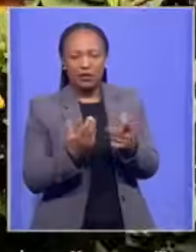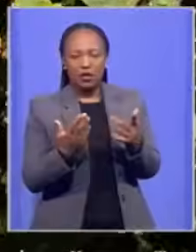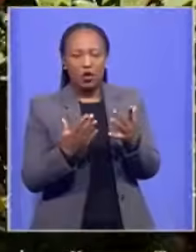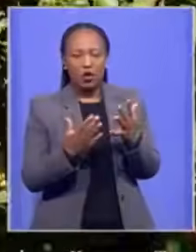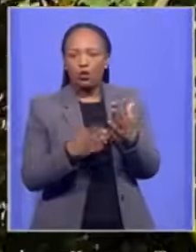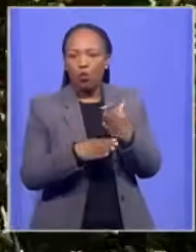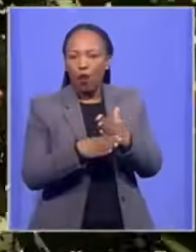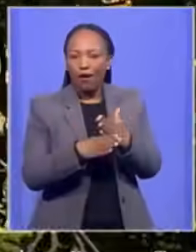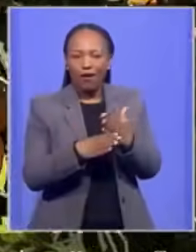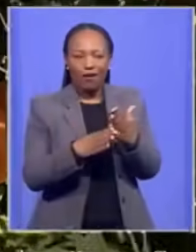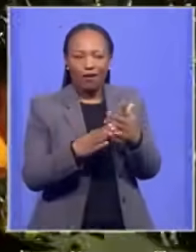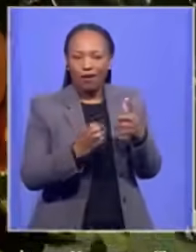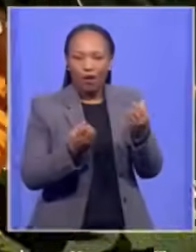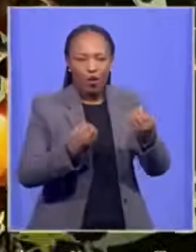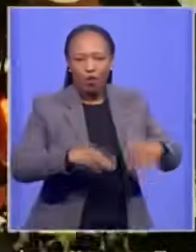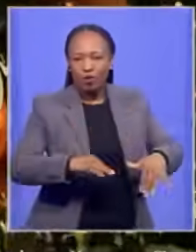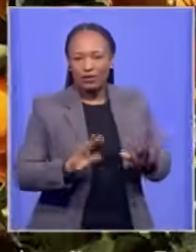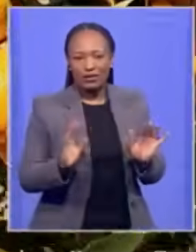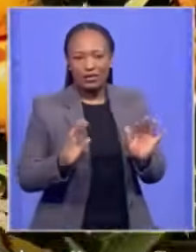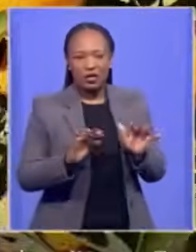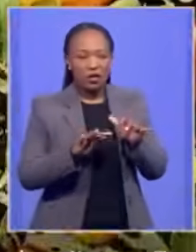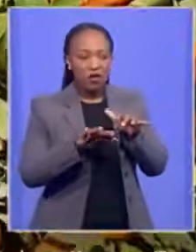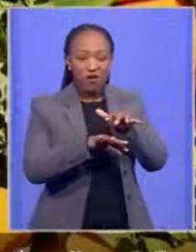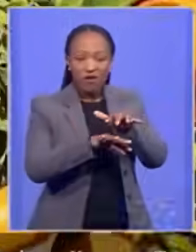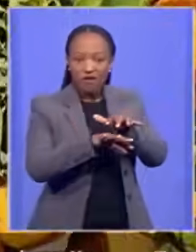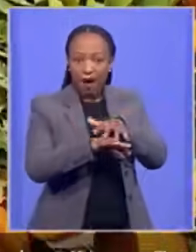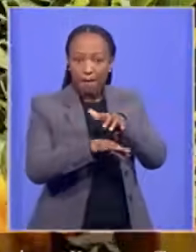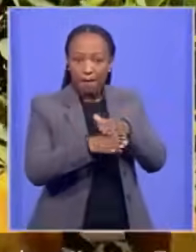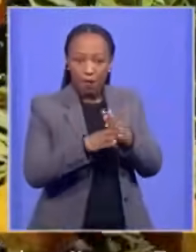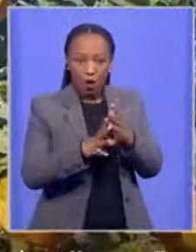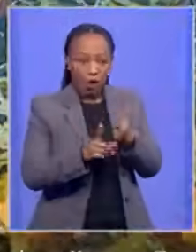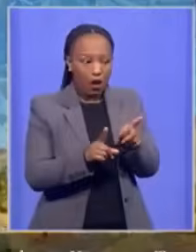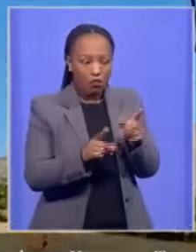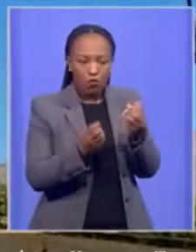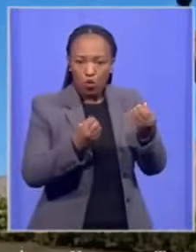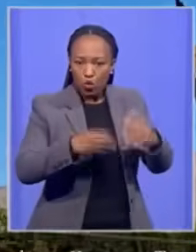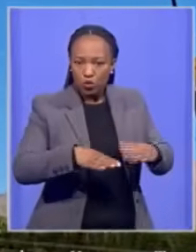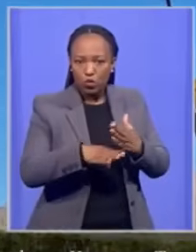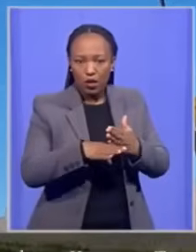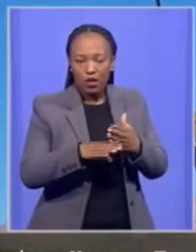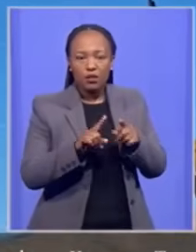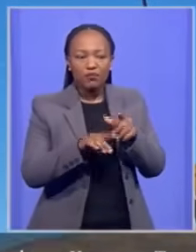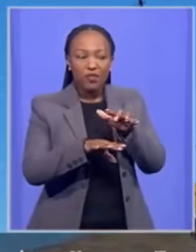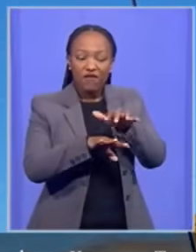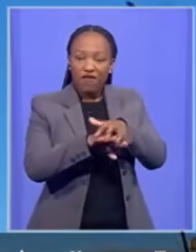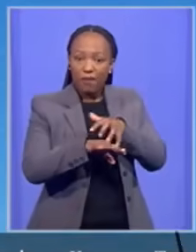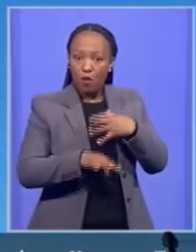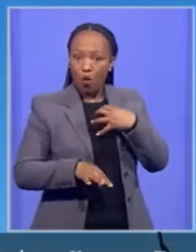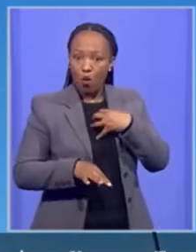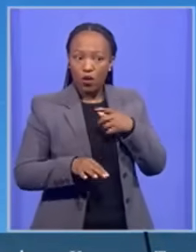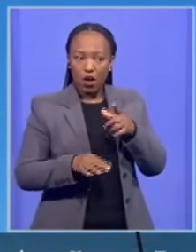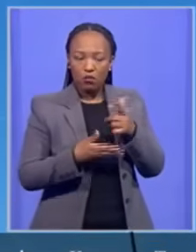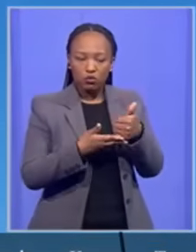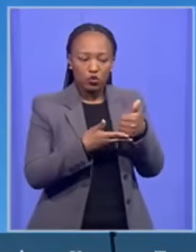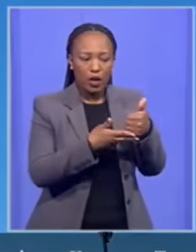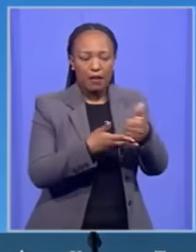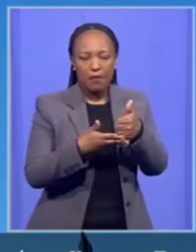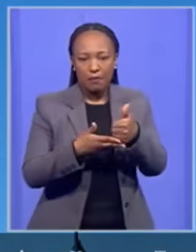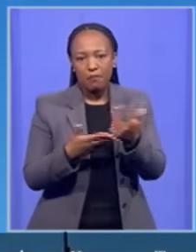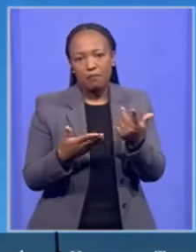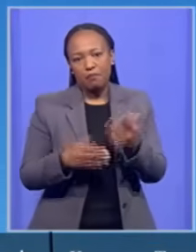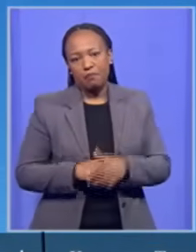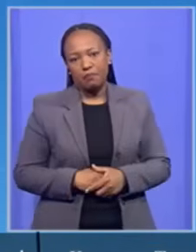lusa mešomo batho ba šomang ko dipolaseng tseo le bona gore ba reng dipolasa gore ba se ke kgona go ba thuša gore ba se ka ba le mathata a mantši a